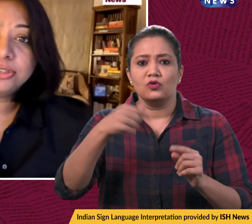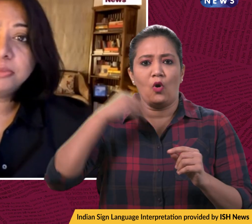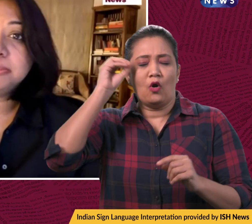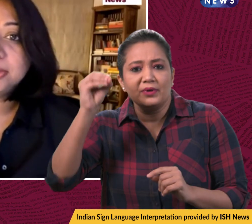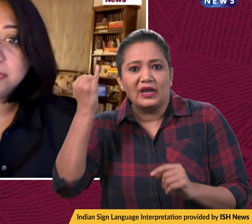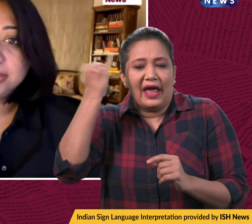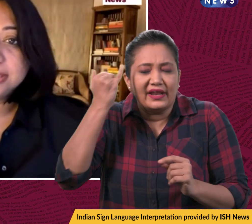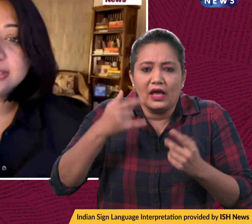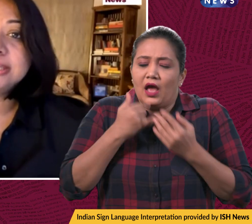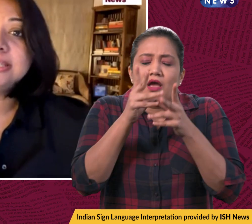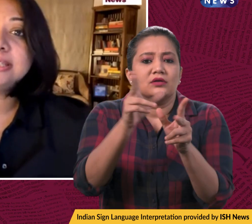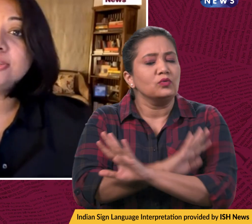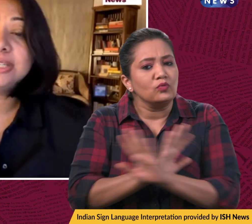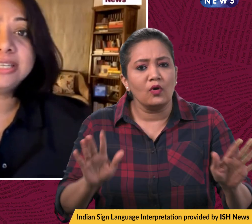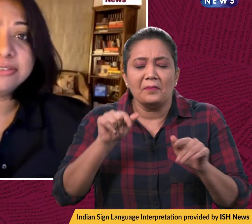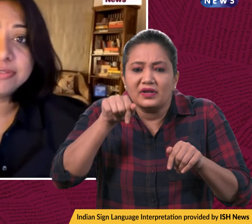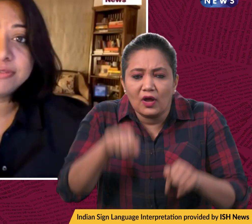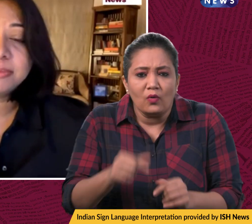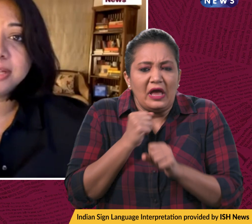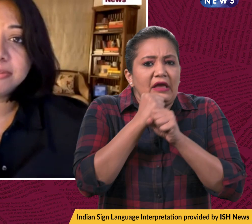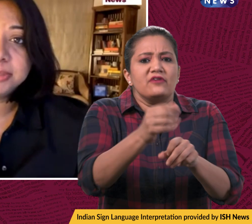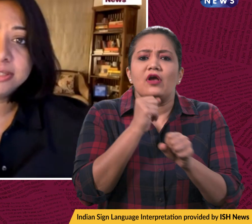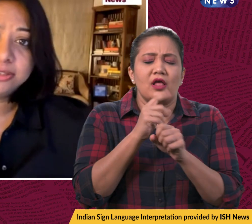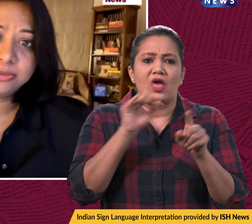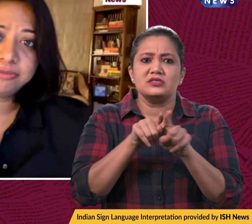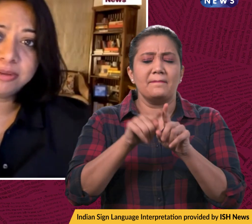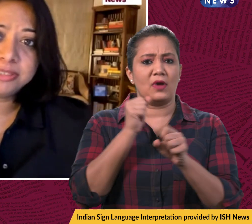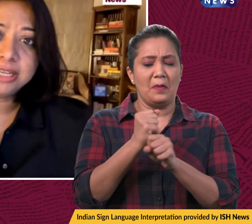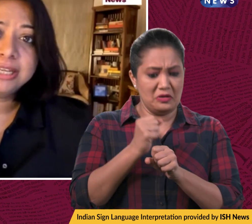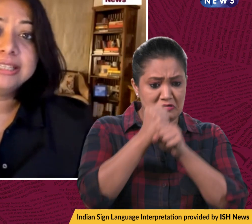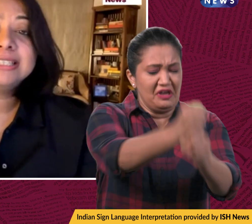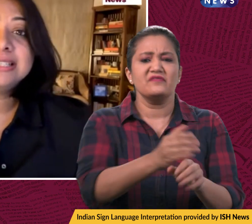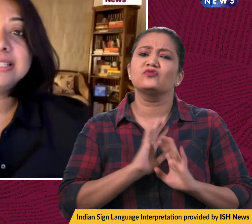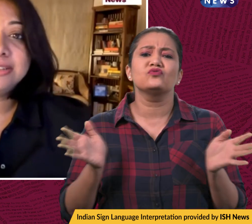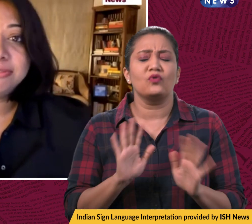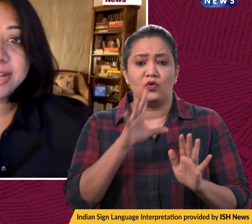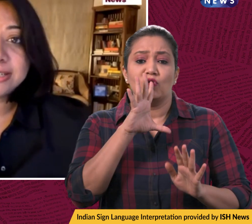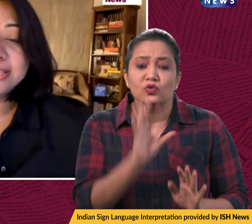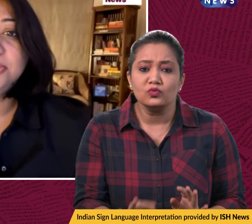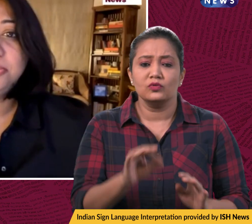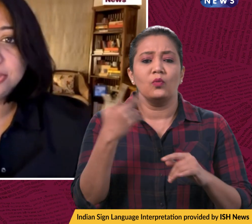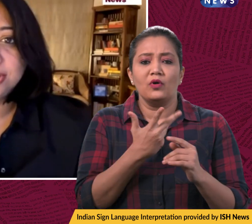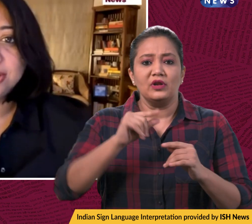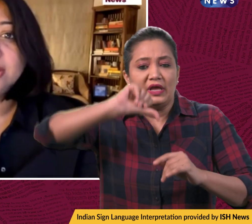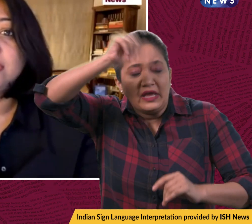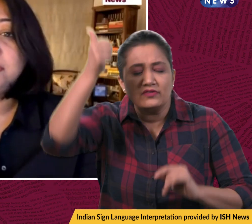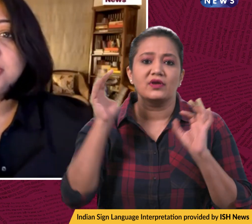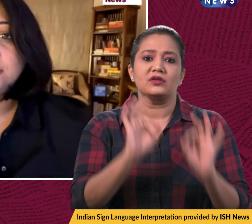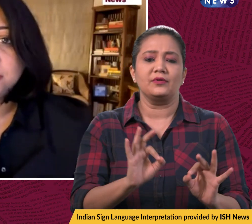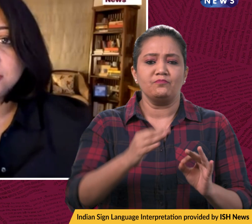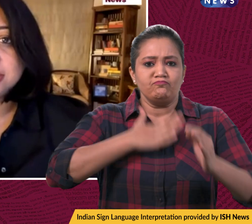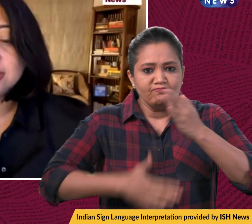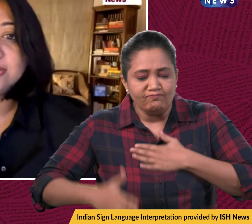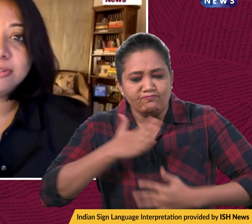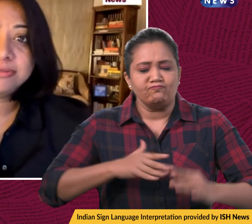on this show, but my opinion is that this is not a gift from the government to the farmers. This is, in fact, a victory of